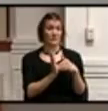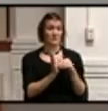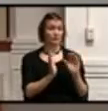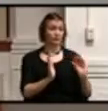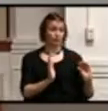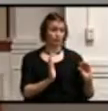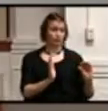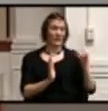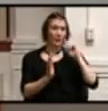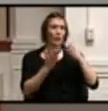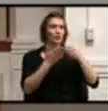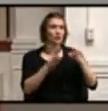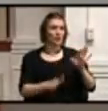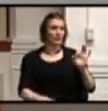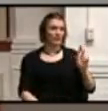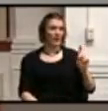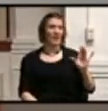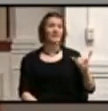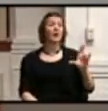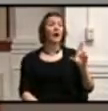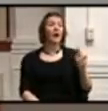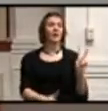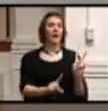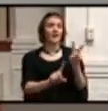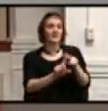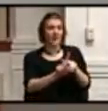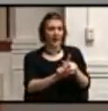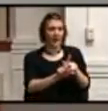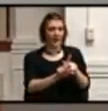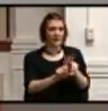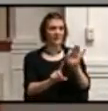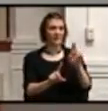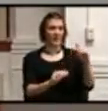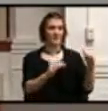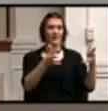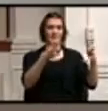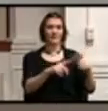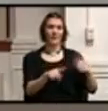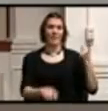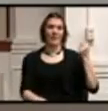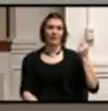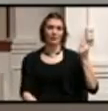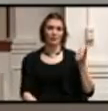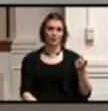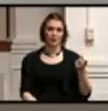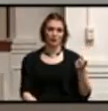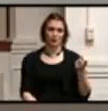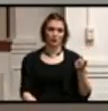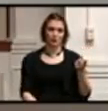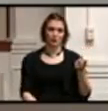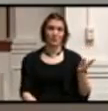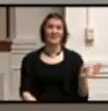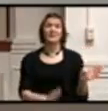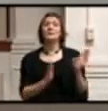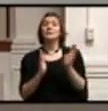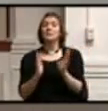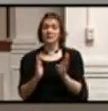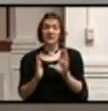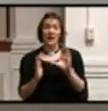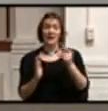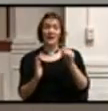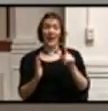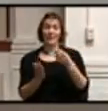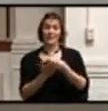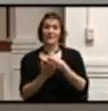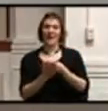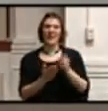$1,712,000 for the general fund. That's our unassigned fund balance as of the end of last year. You can also see that the capital